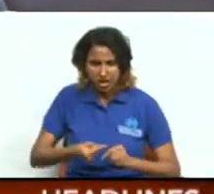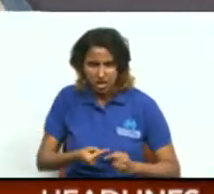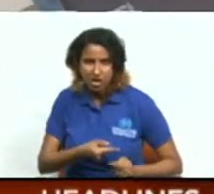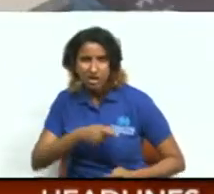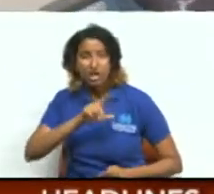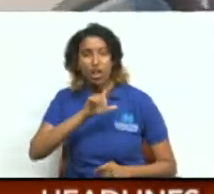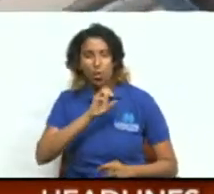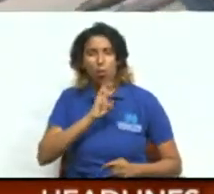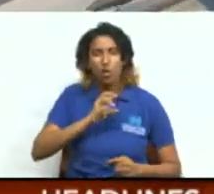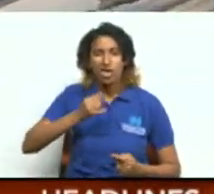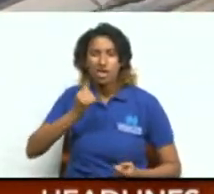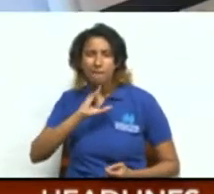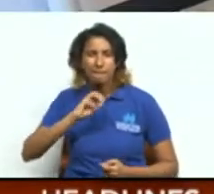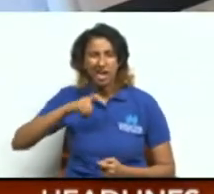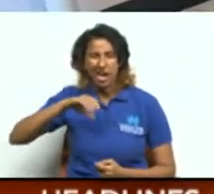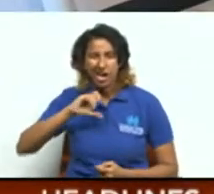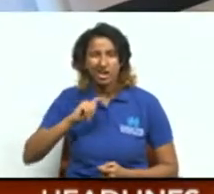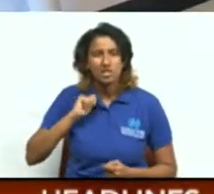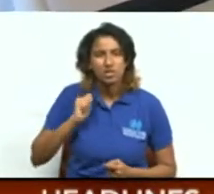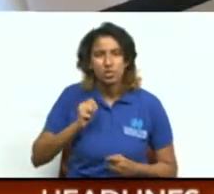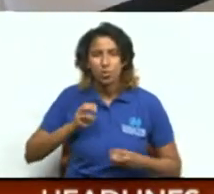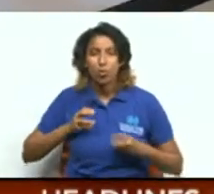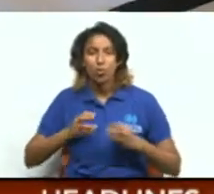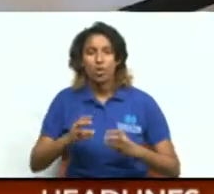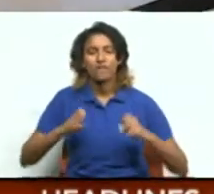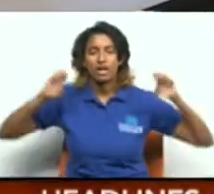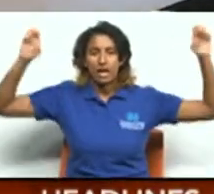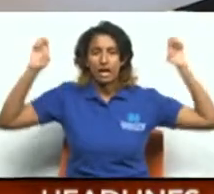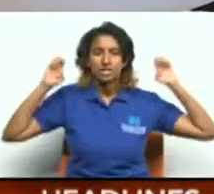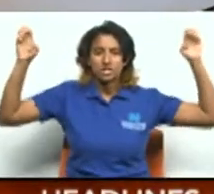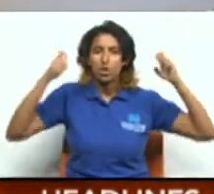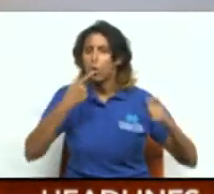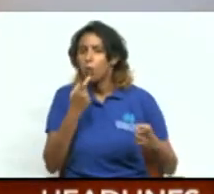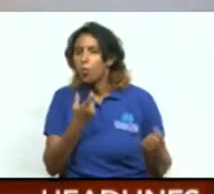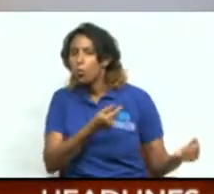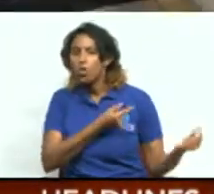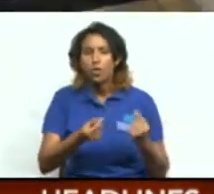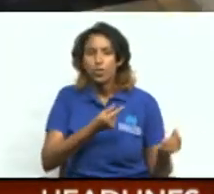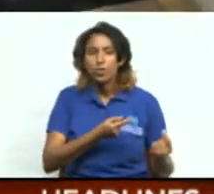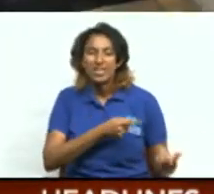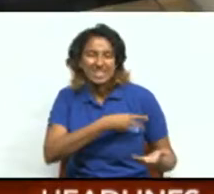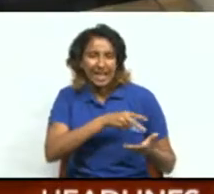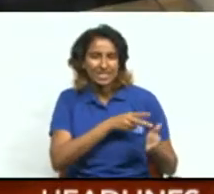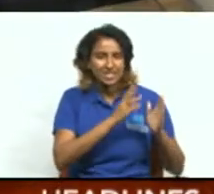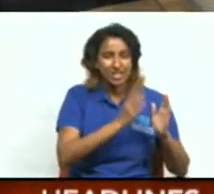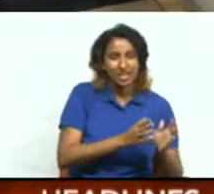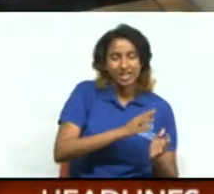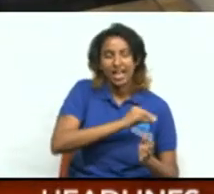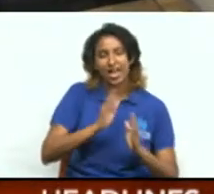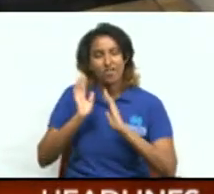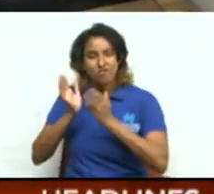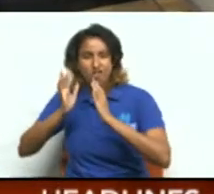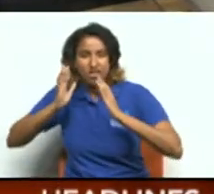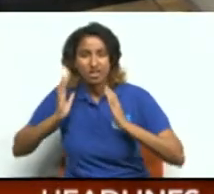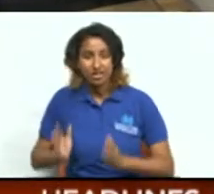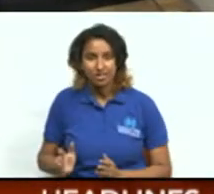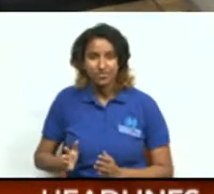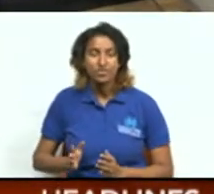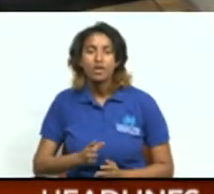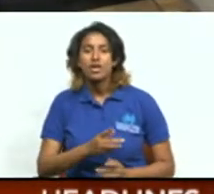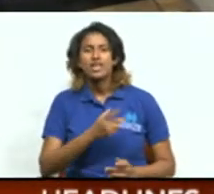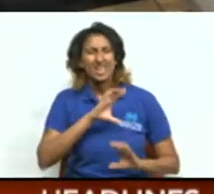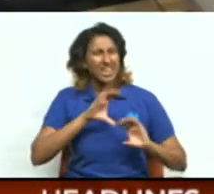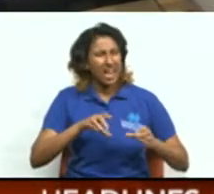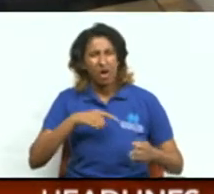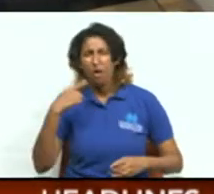dancers and athletes. But don't let that dissuade you. Anyone can do it. It can always be modified to whatever